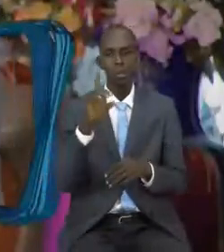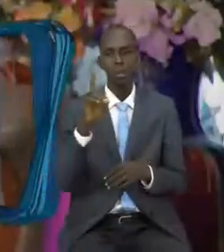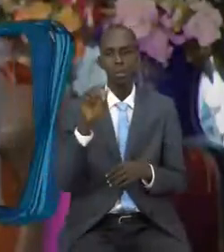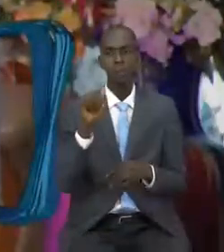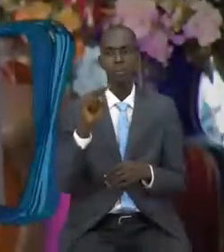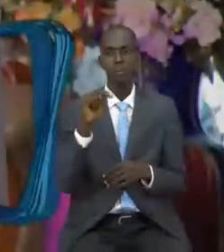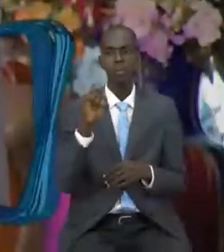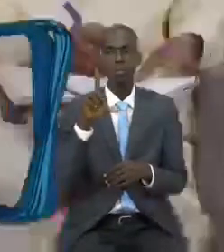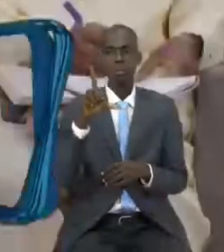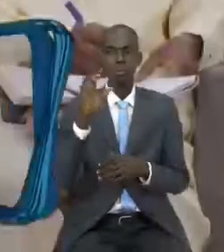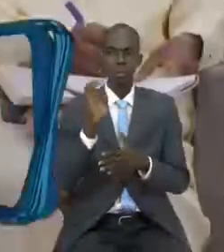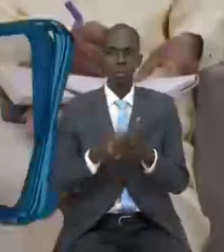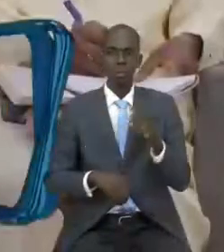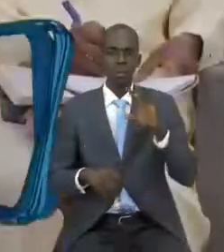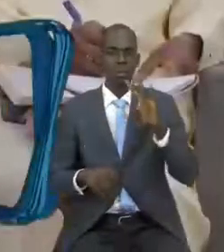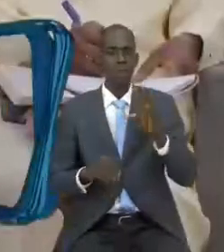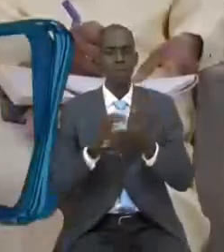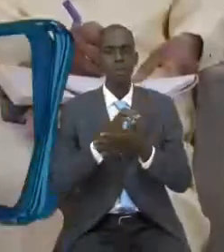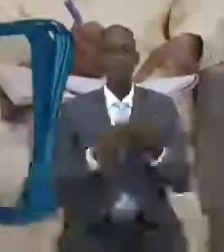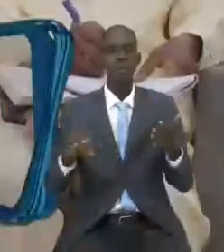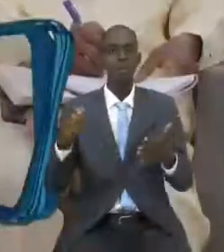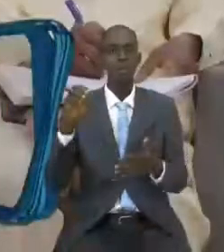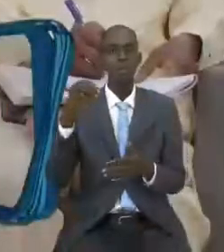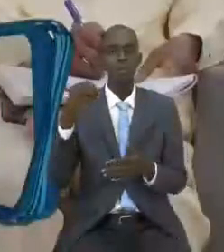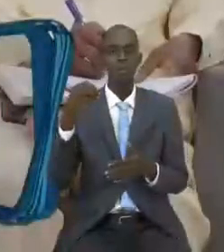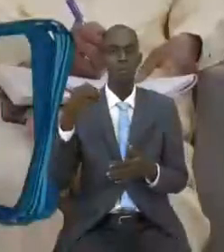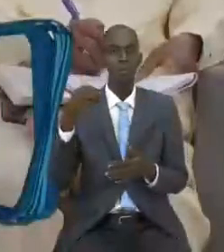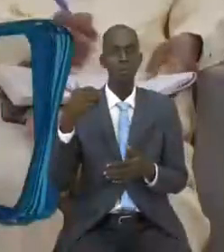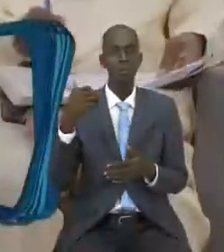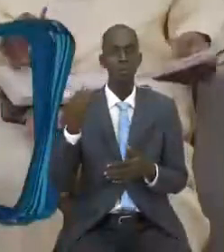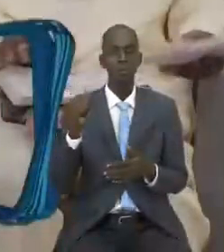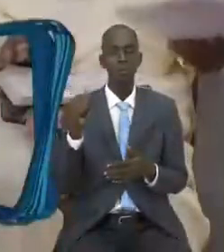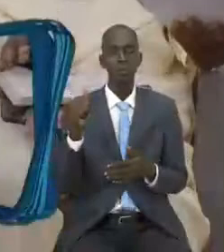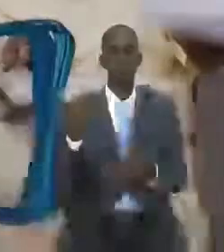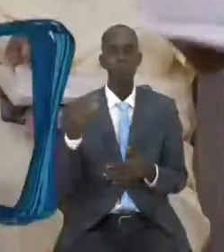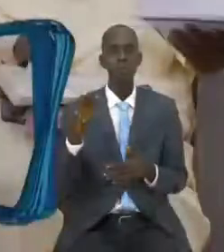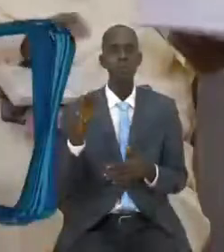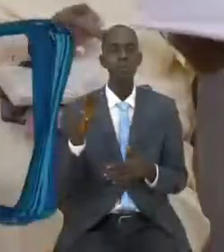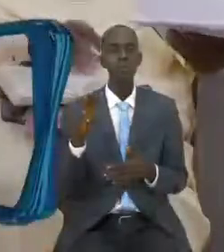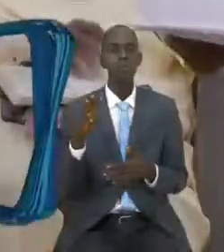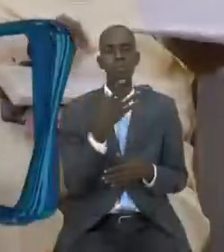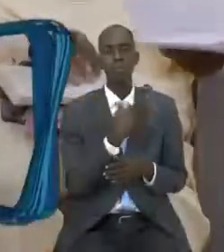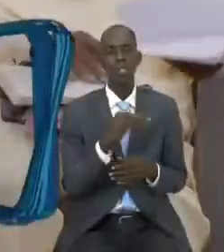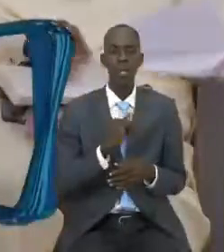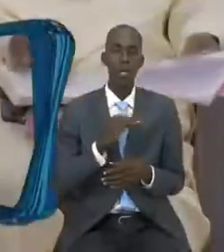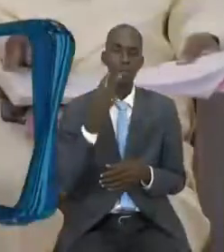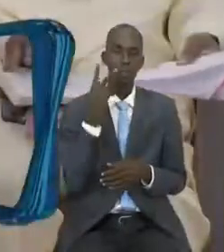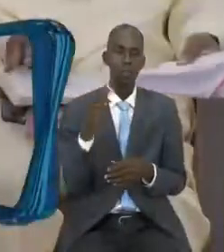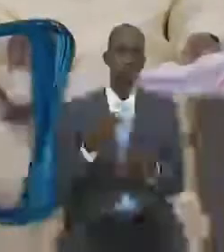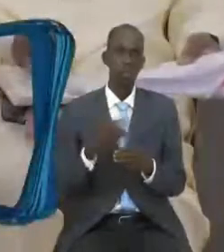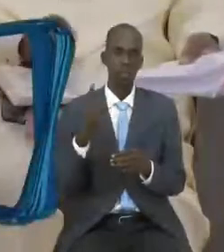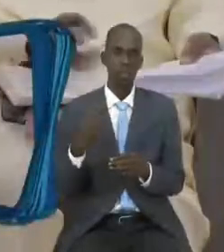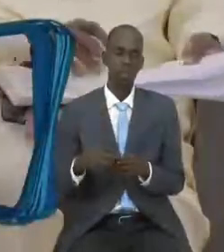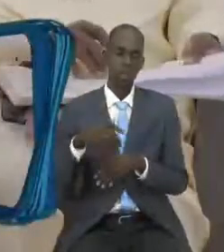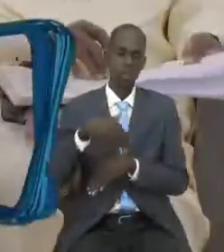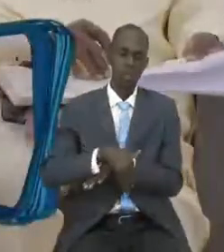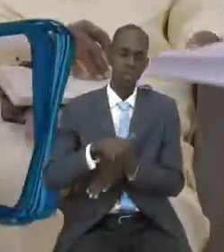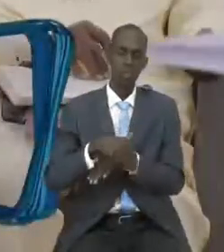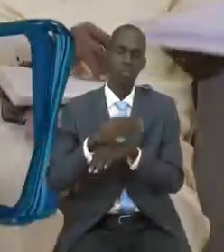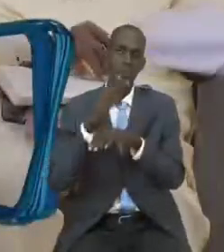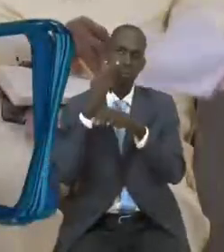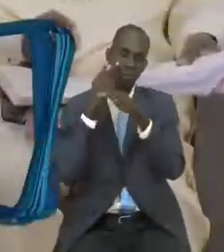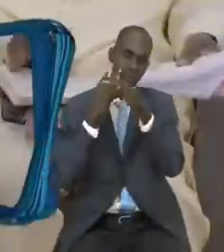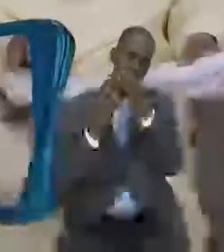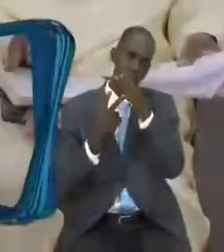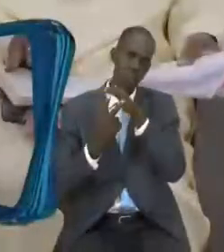In Daniel chapter 7 verse 13, and I saw in the night visions, and behold, one like